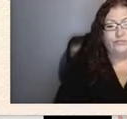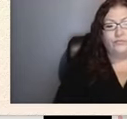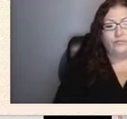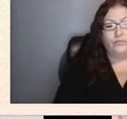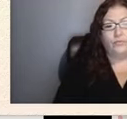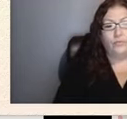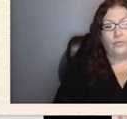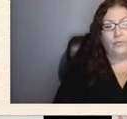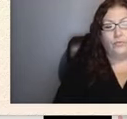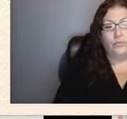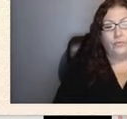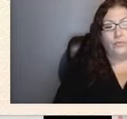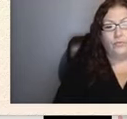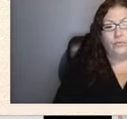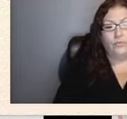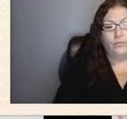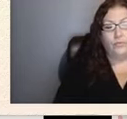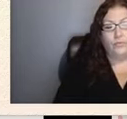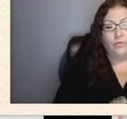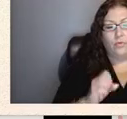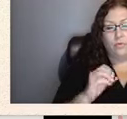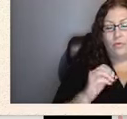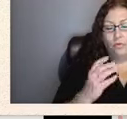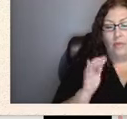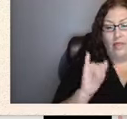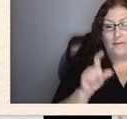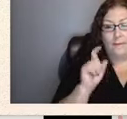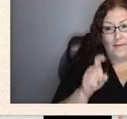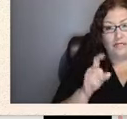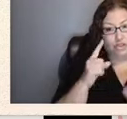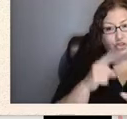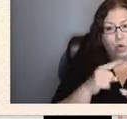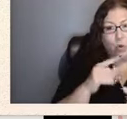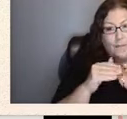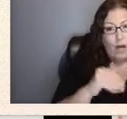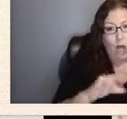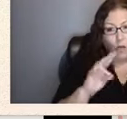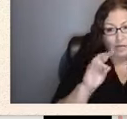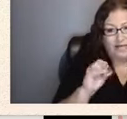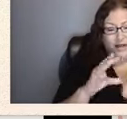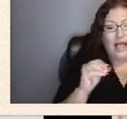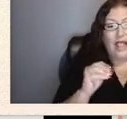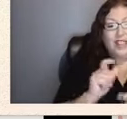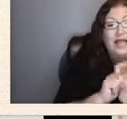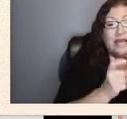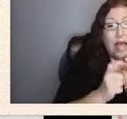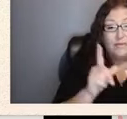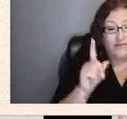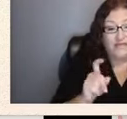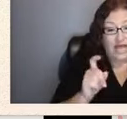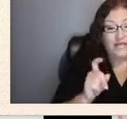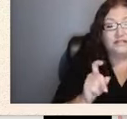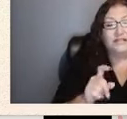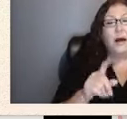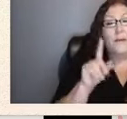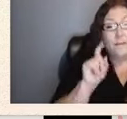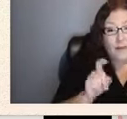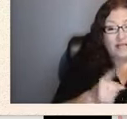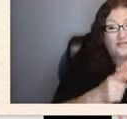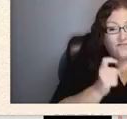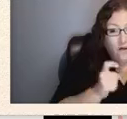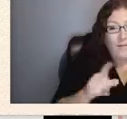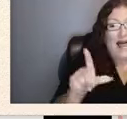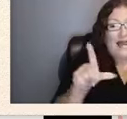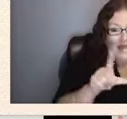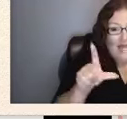show a score below 70, and the adaptive tests come from a licensed